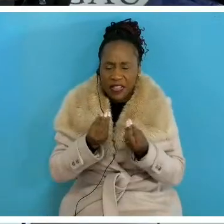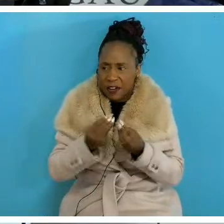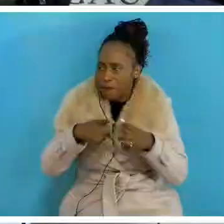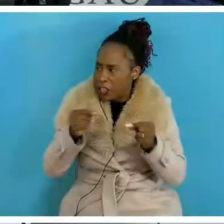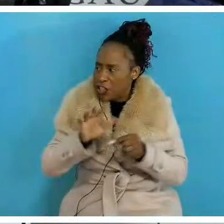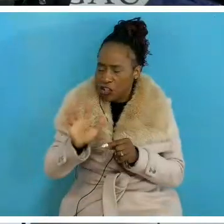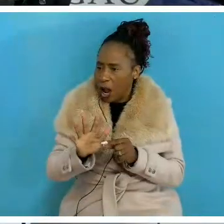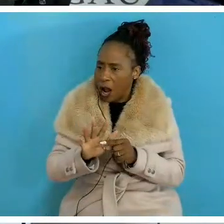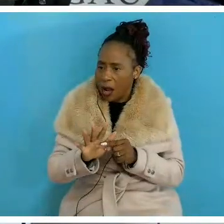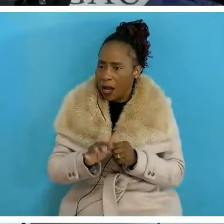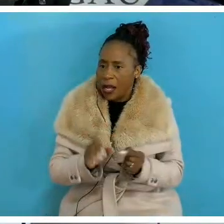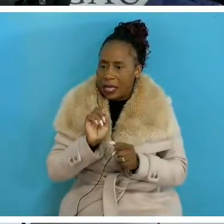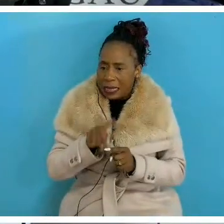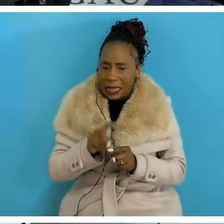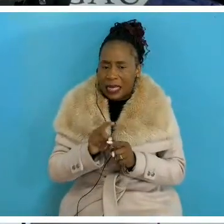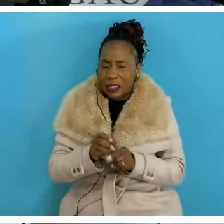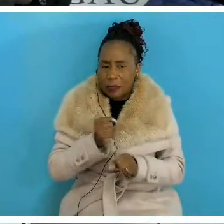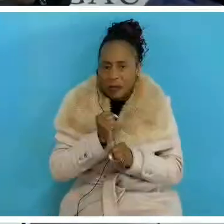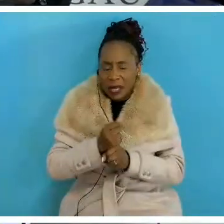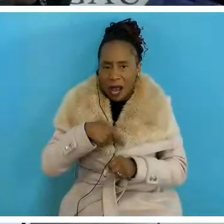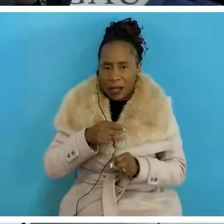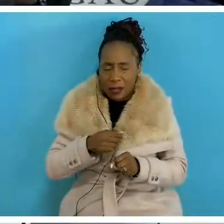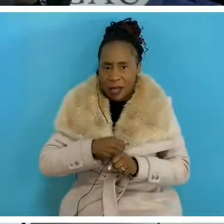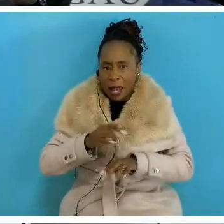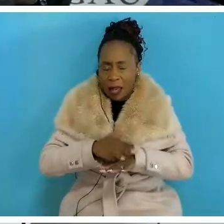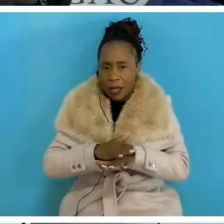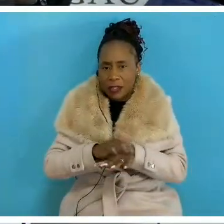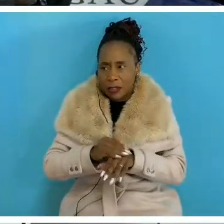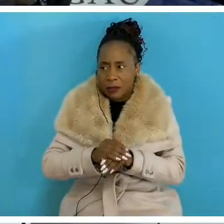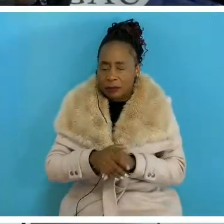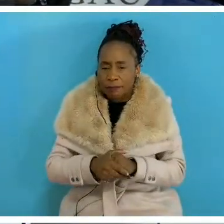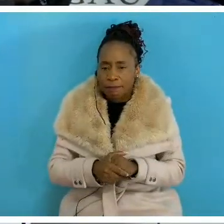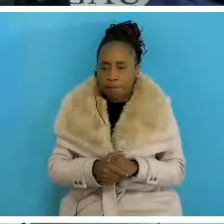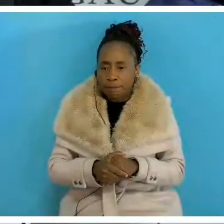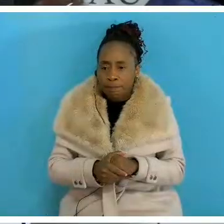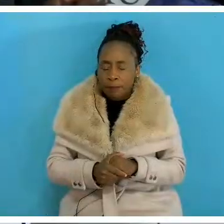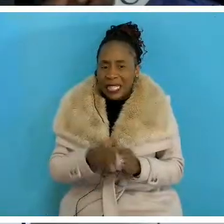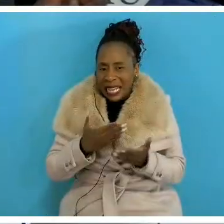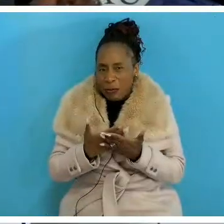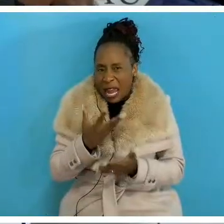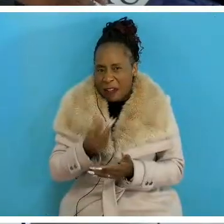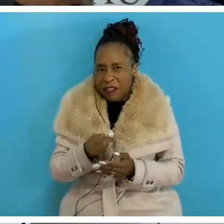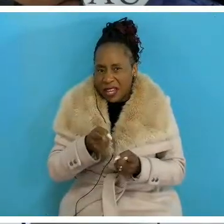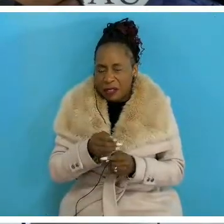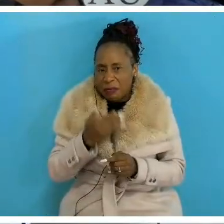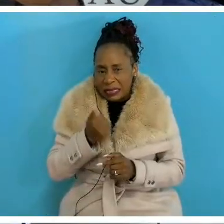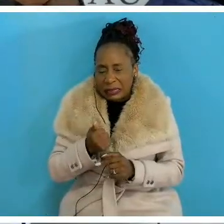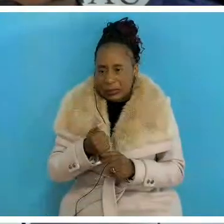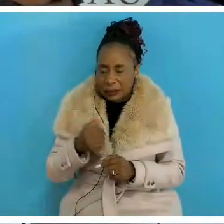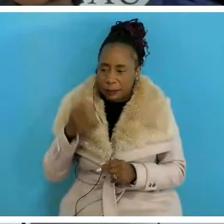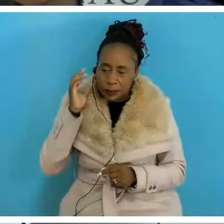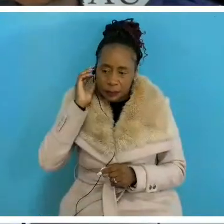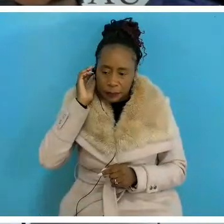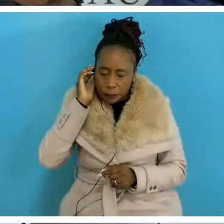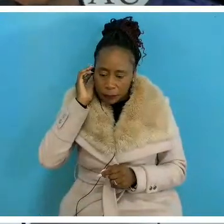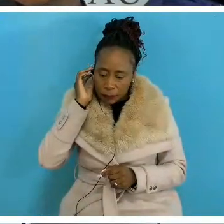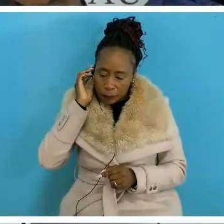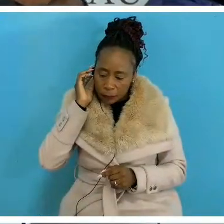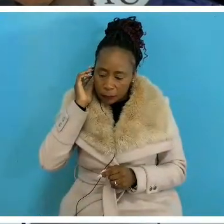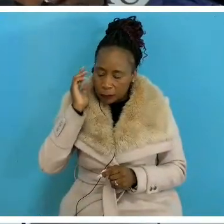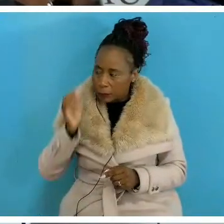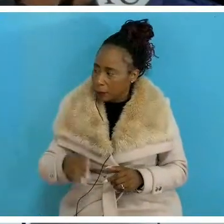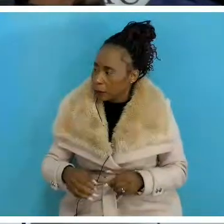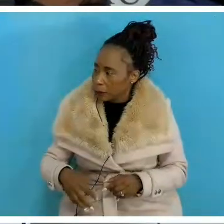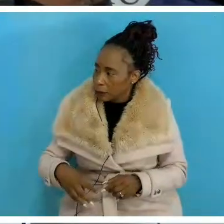is what I was asking the lady, specifically in the red. Can we not have that? Niemand het so brein om alles te onthou